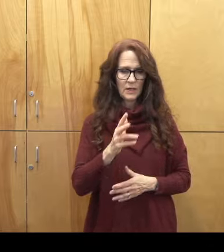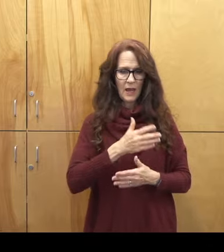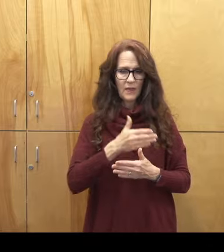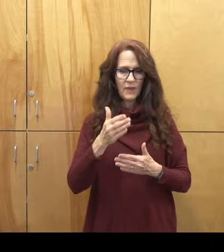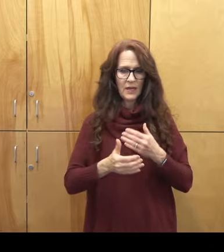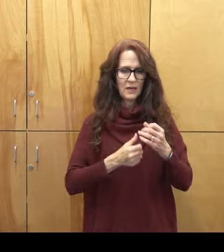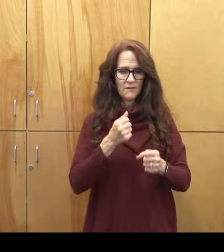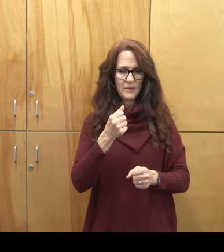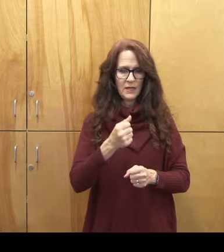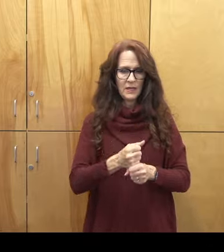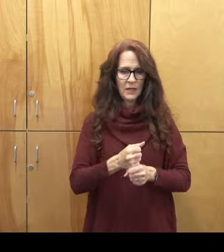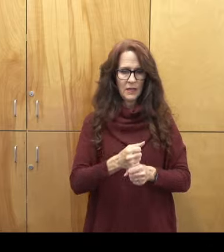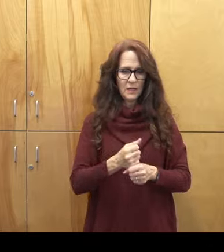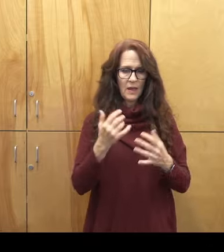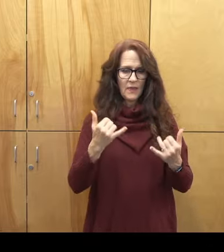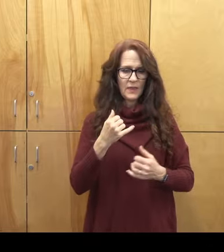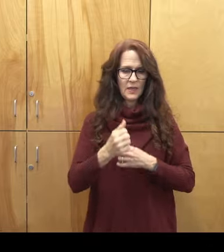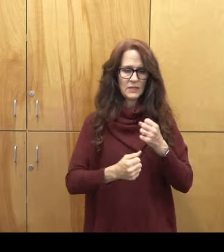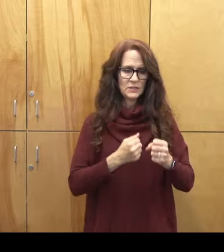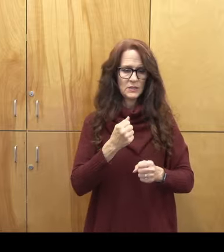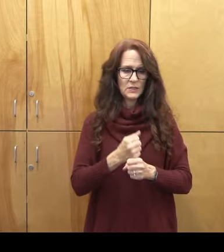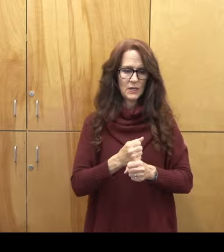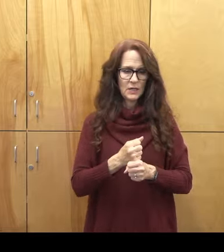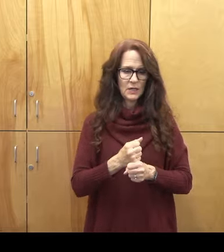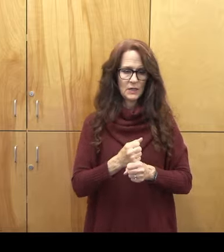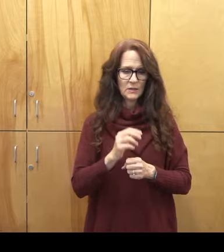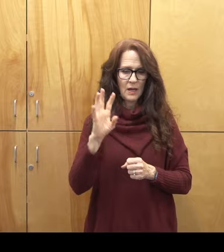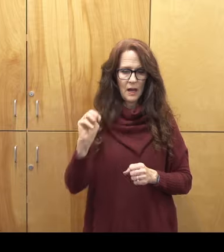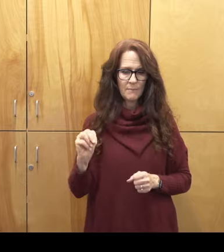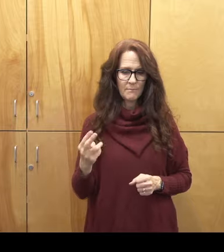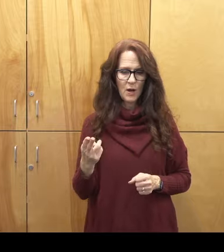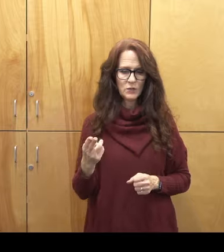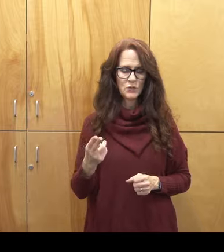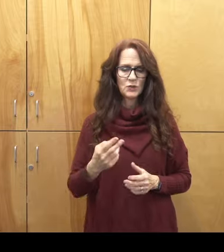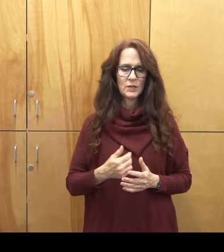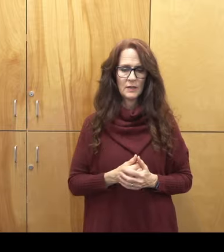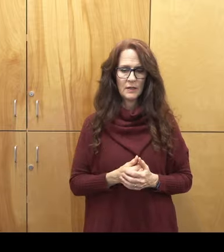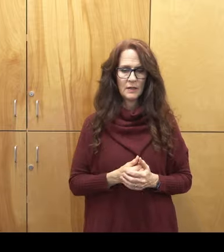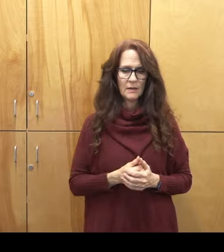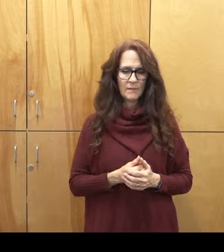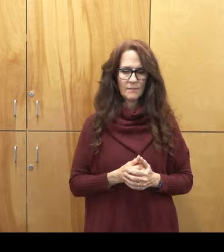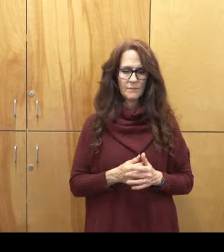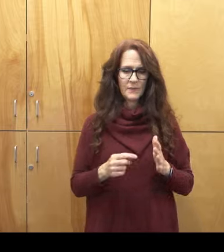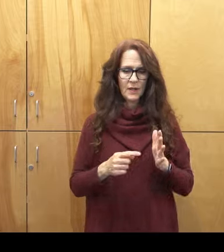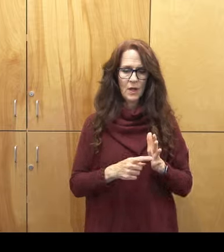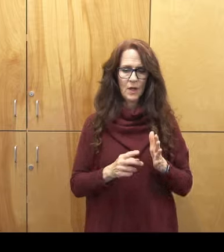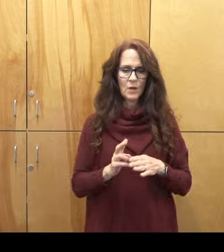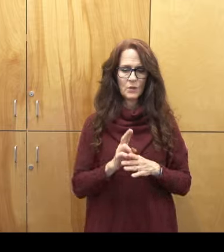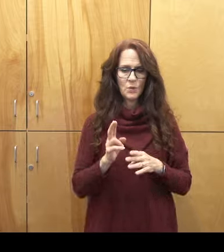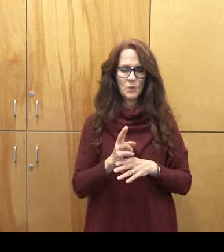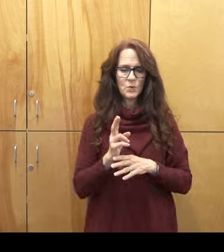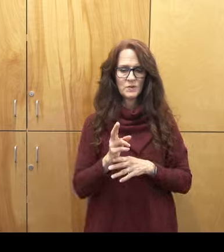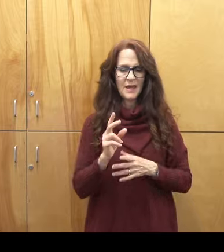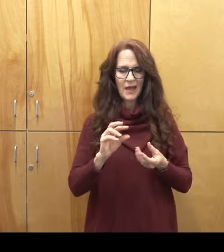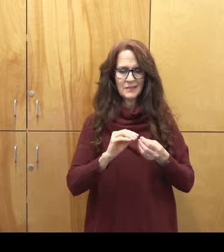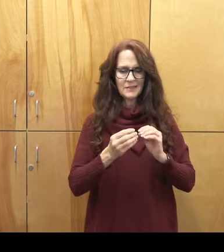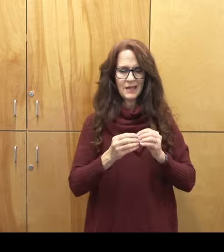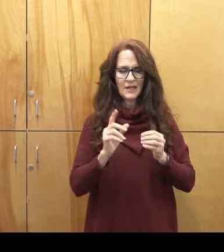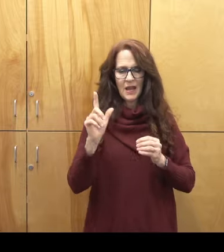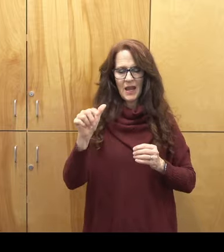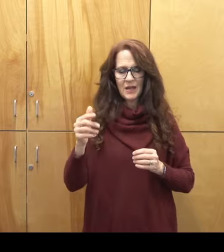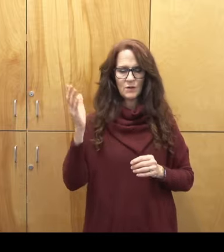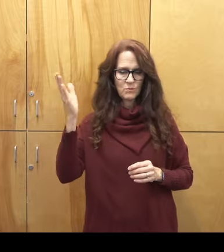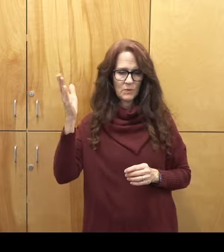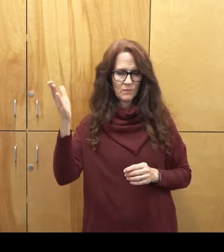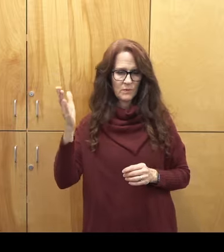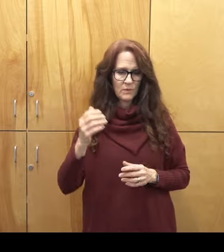of the year, and this year we gave the diagnostic 3 in March. And so I will reference that data point later in the presentation as we